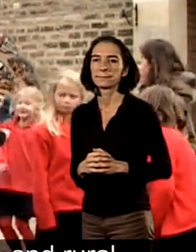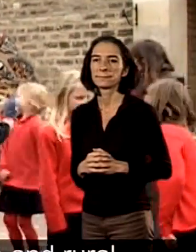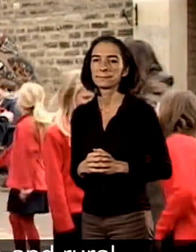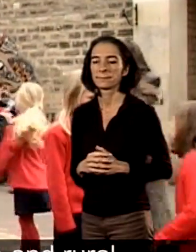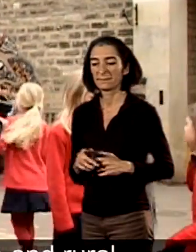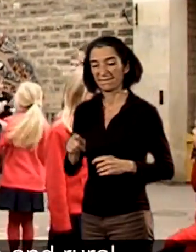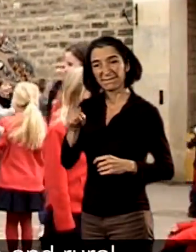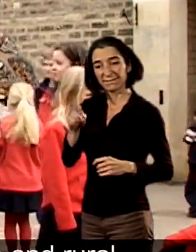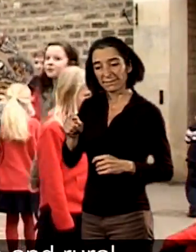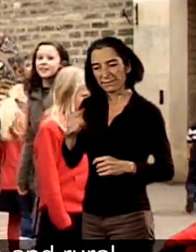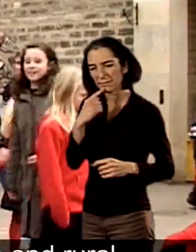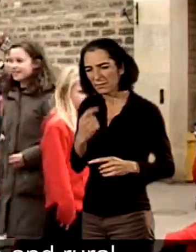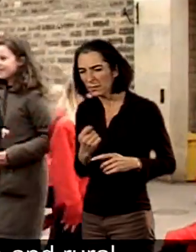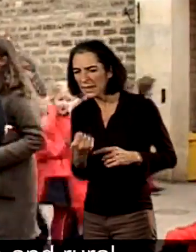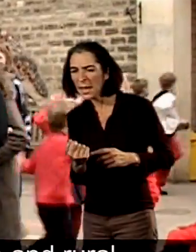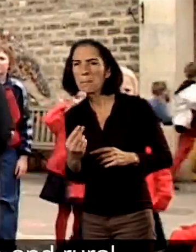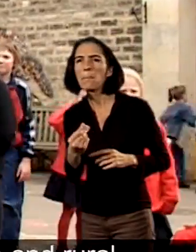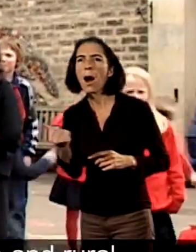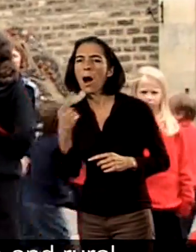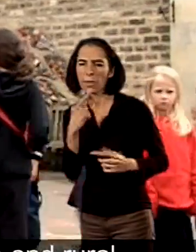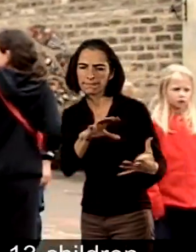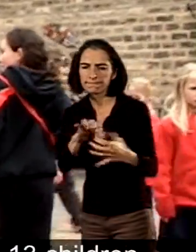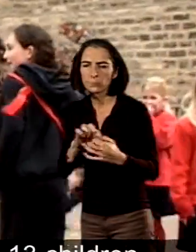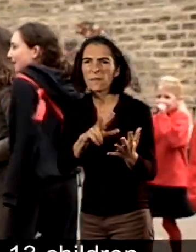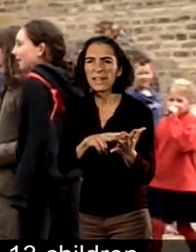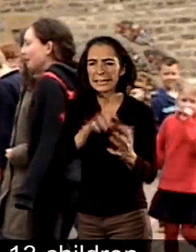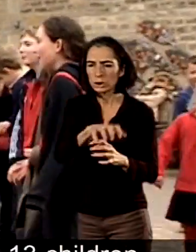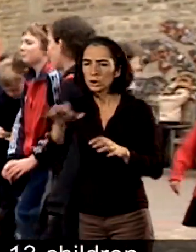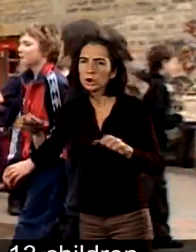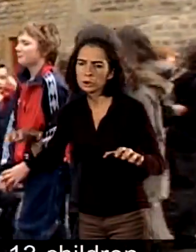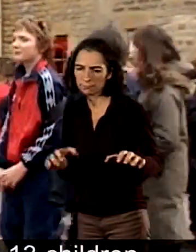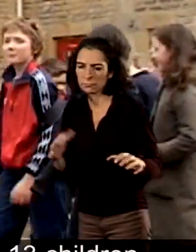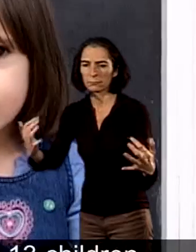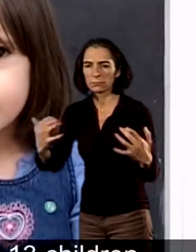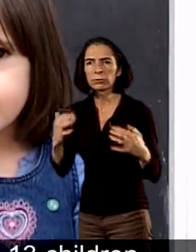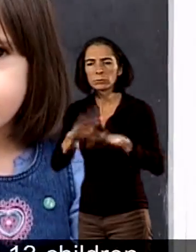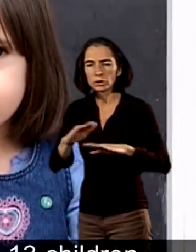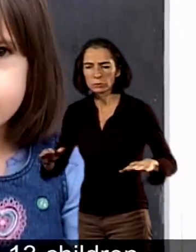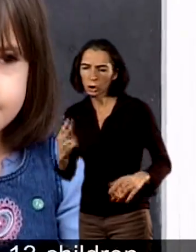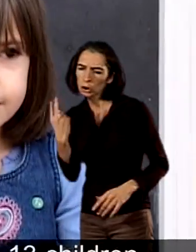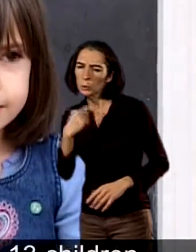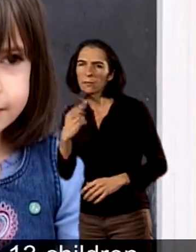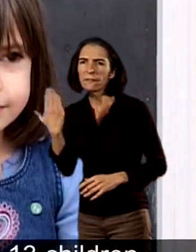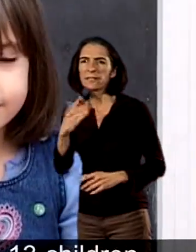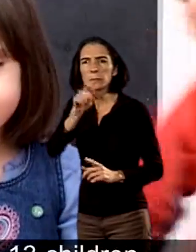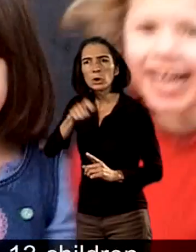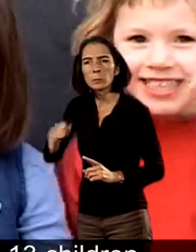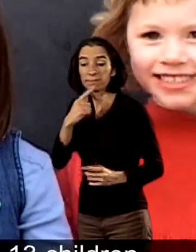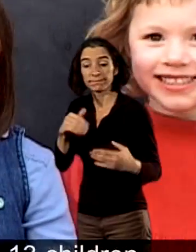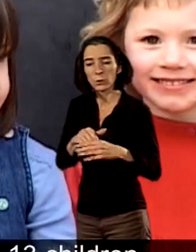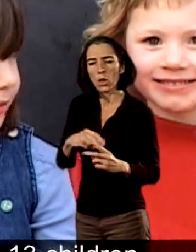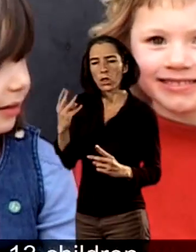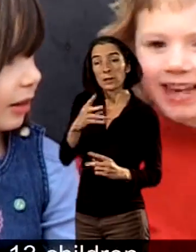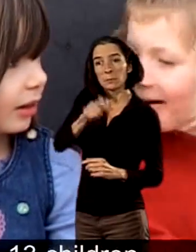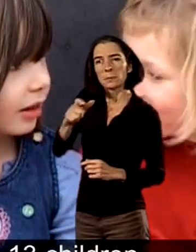Bath Easton Primary serves a village and rural community near Bath. The school has 215 pupils, including 13 children with statements